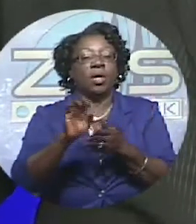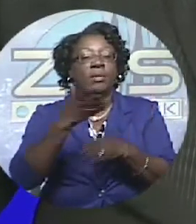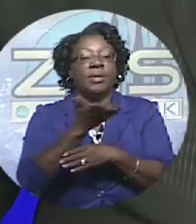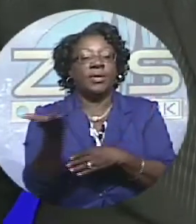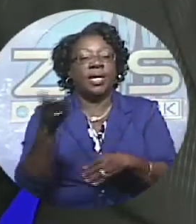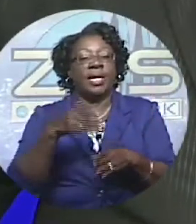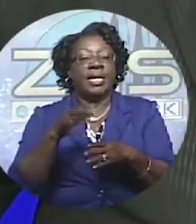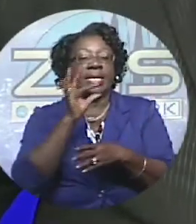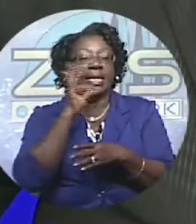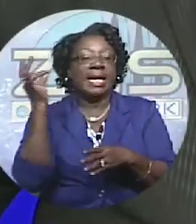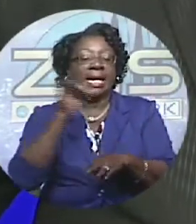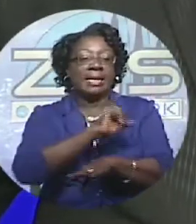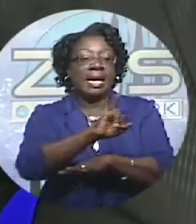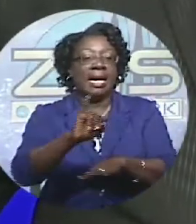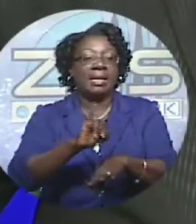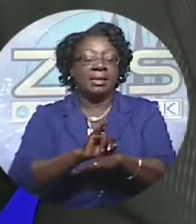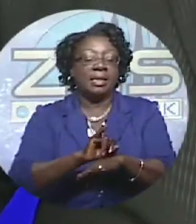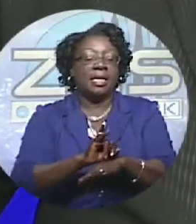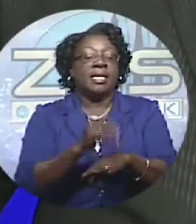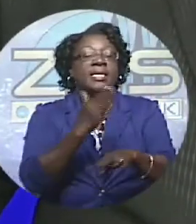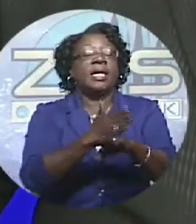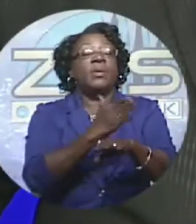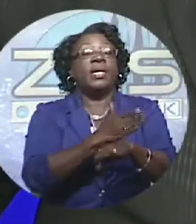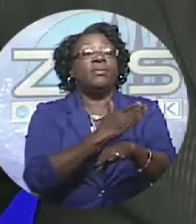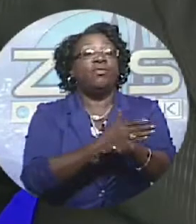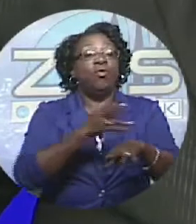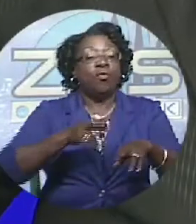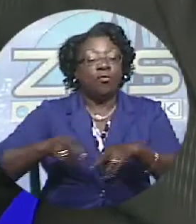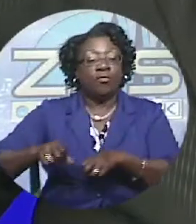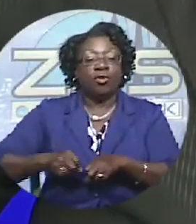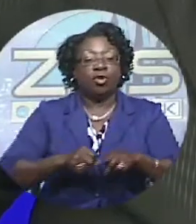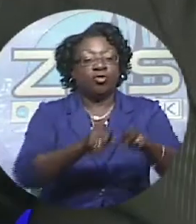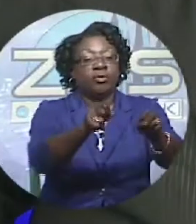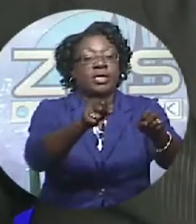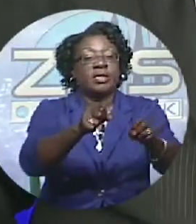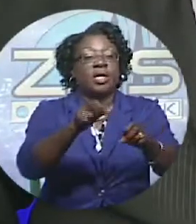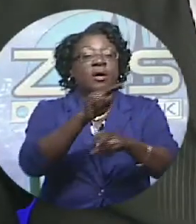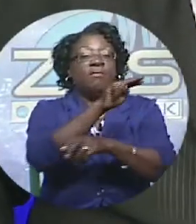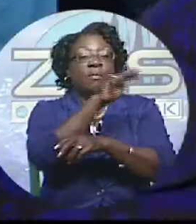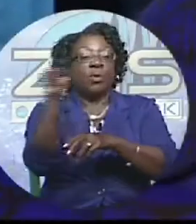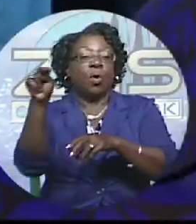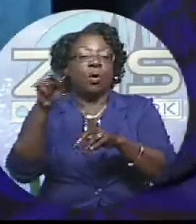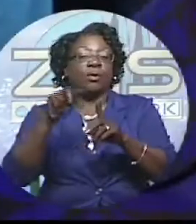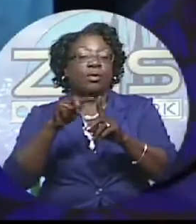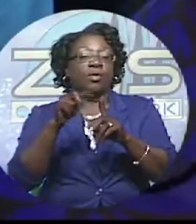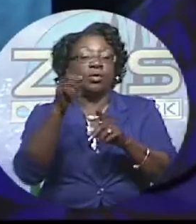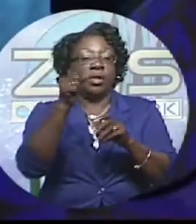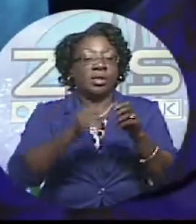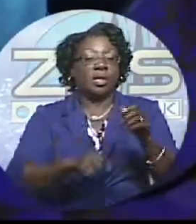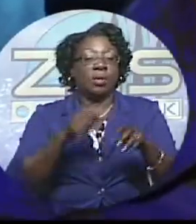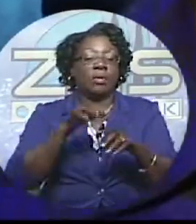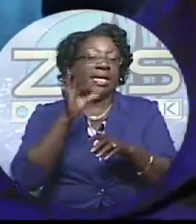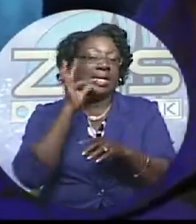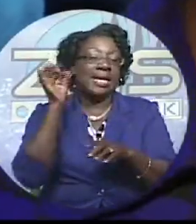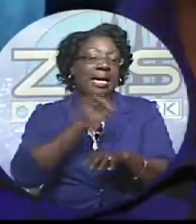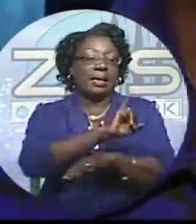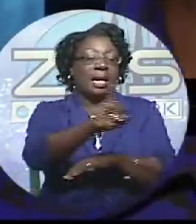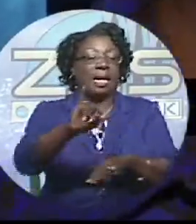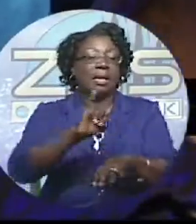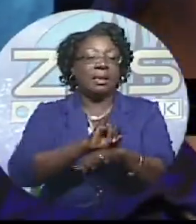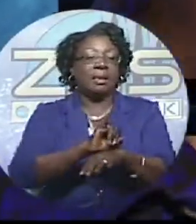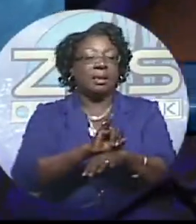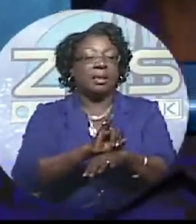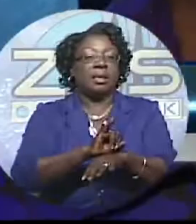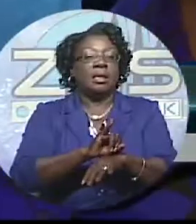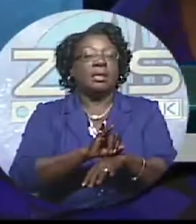this will be an enhanced road network from north to south Cat Island. The roads have now been repaired, they've been fixed. A